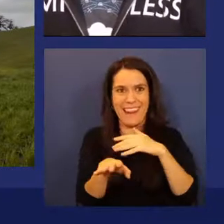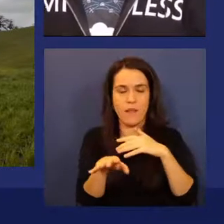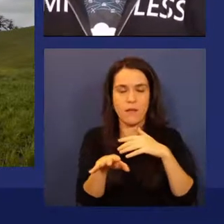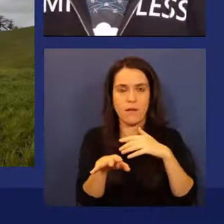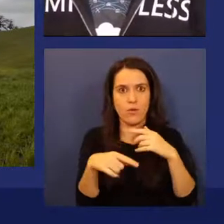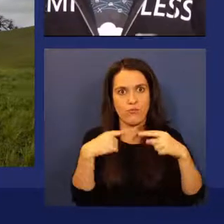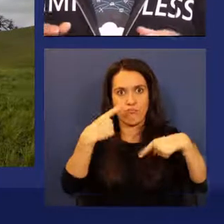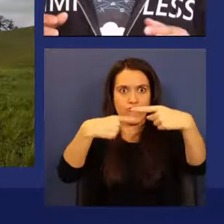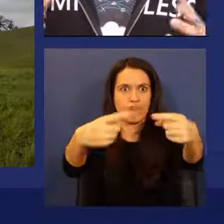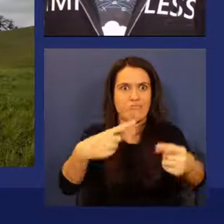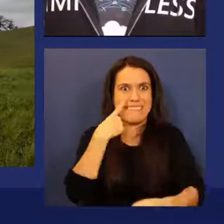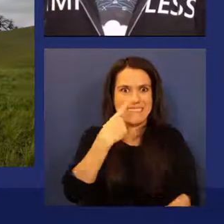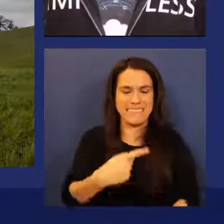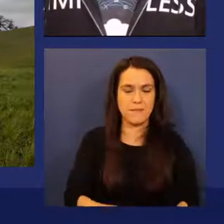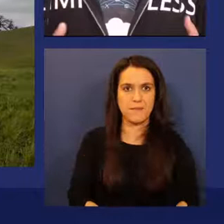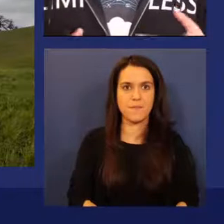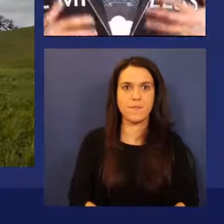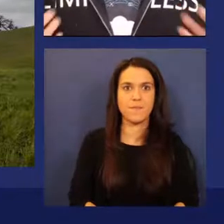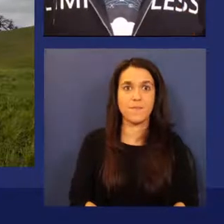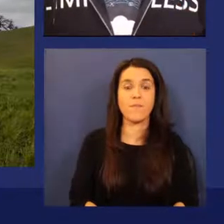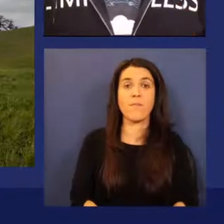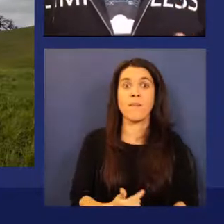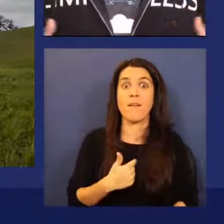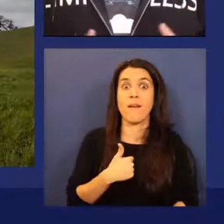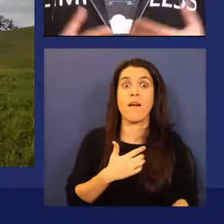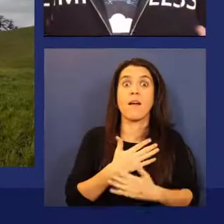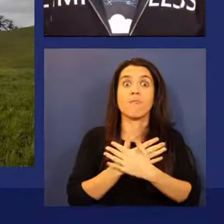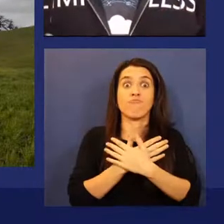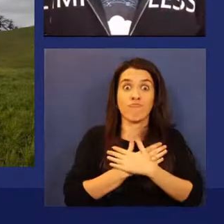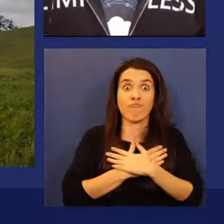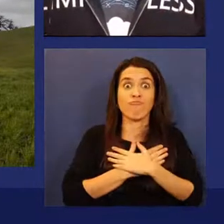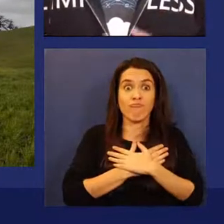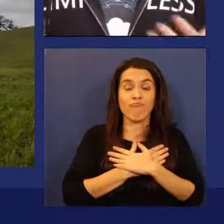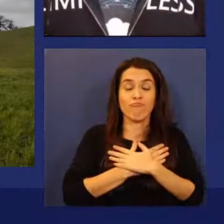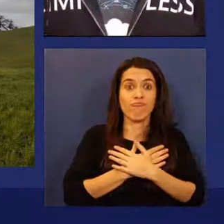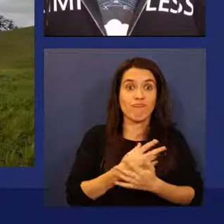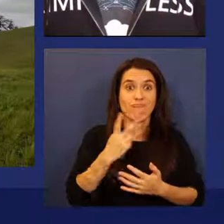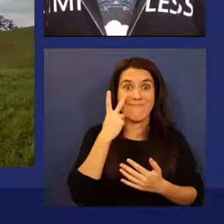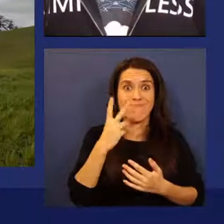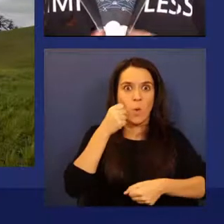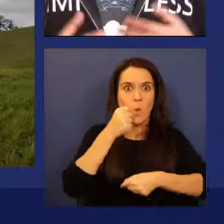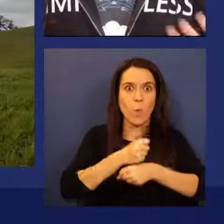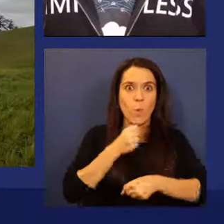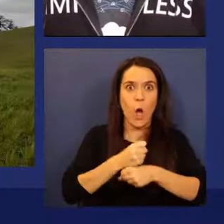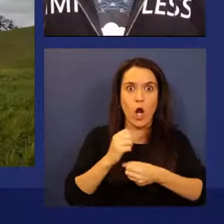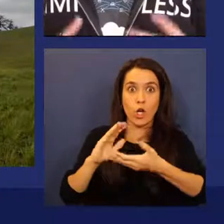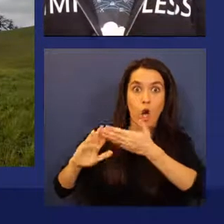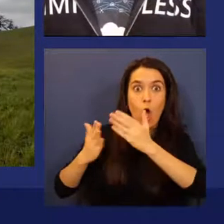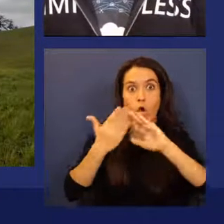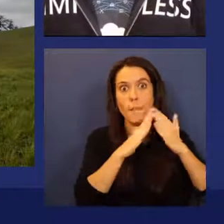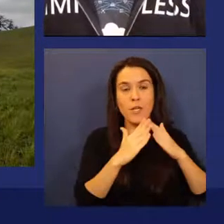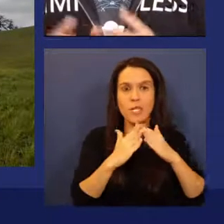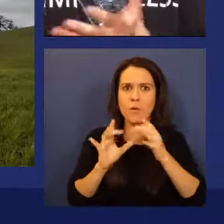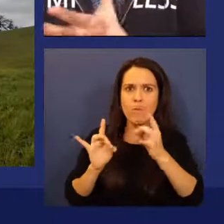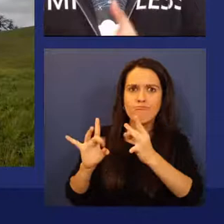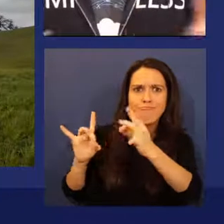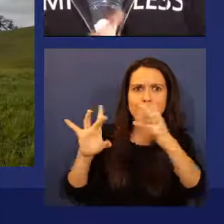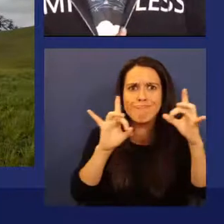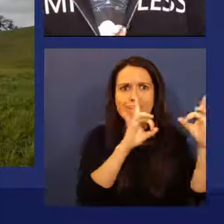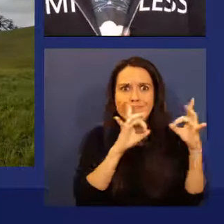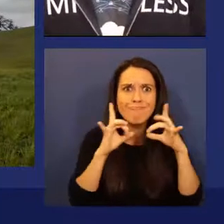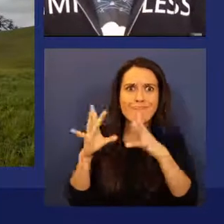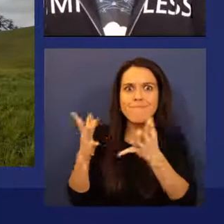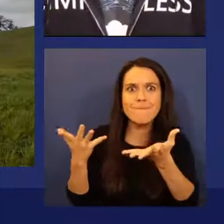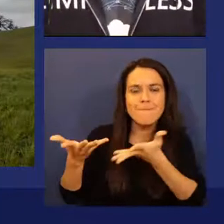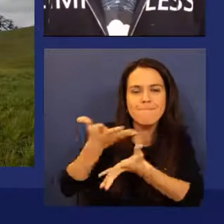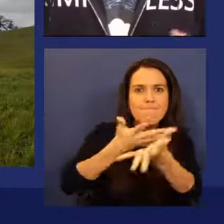accomplished. And I love the fact that I'm able to work with the community and interact with the community on these ideas and these solutions and share